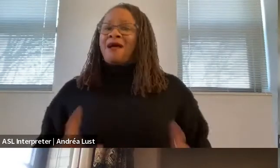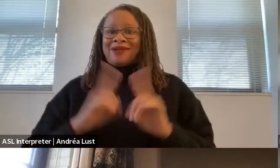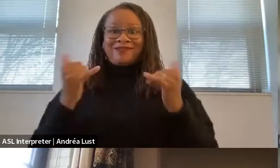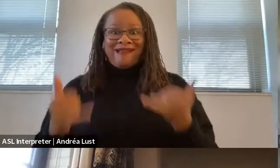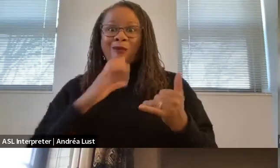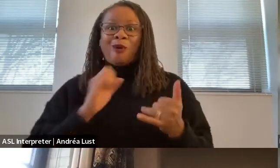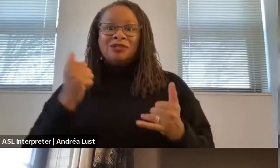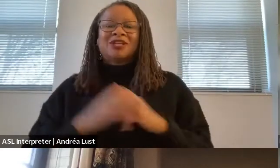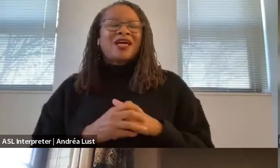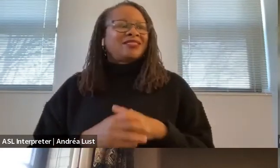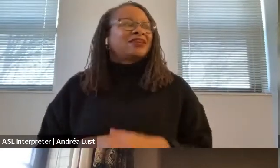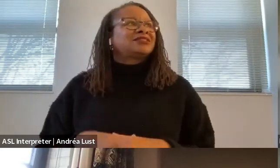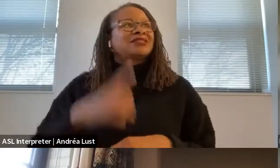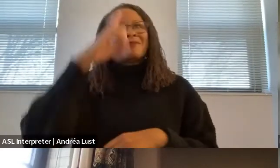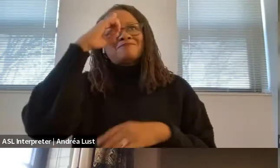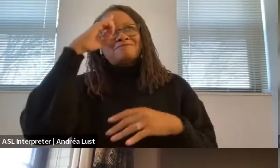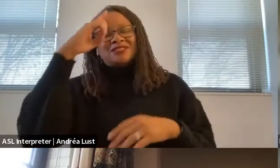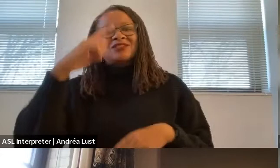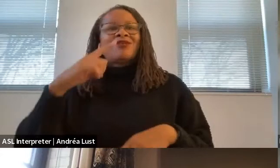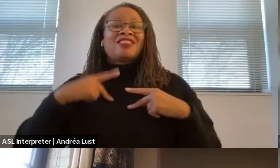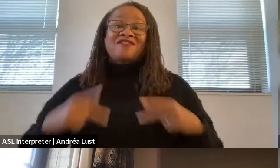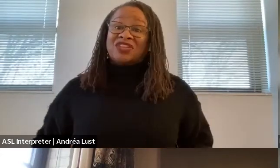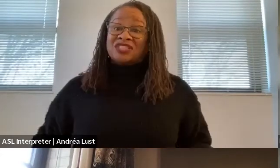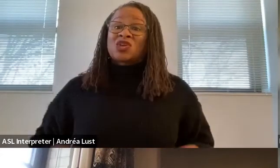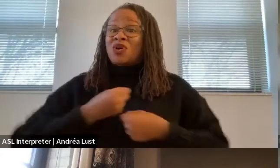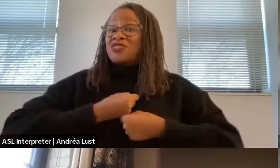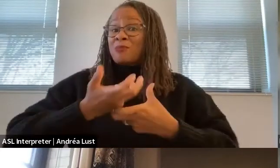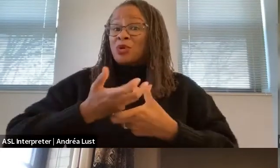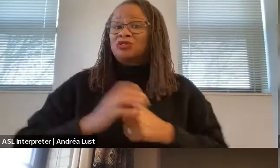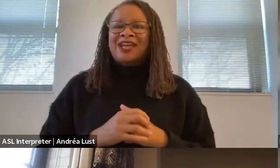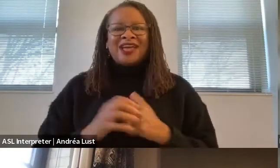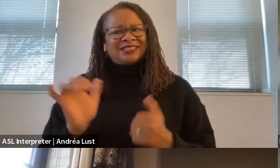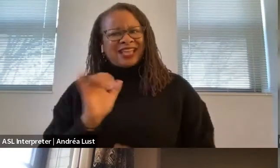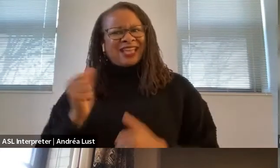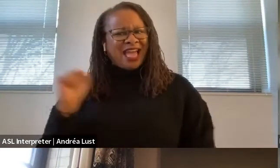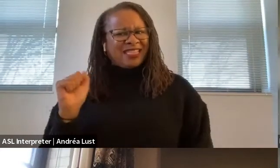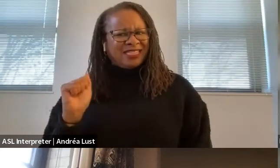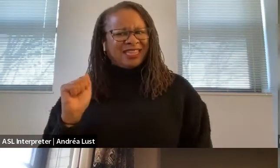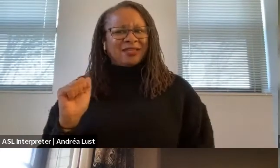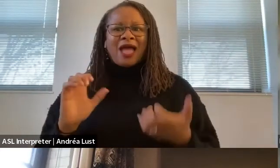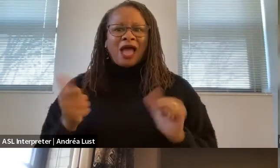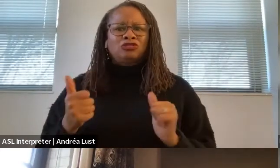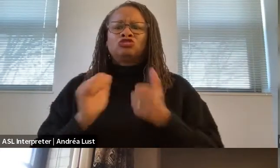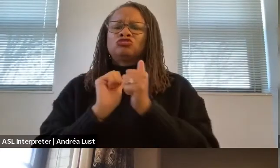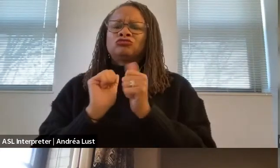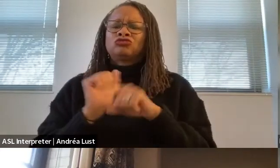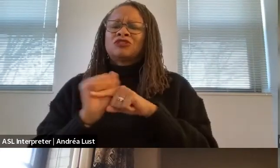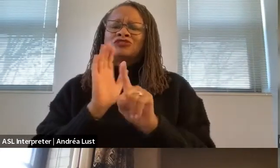the emotionality, the physicality. How did you, it's like an athlete, how did you train yourself for that?